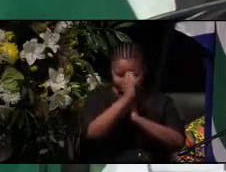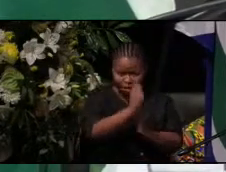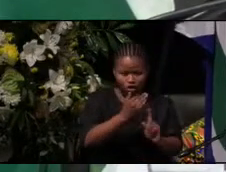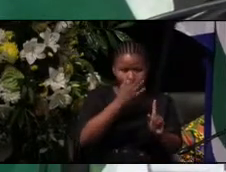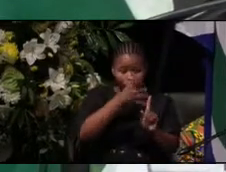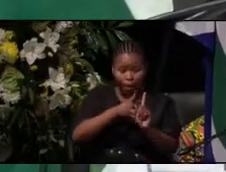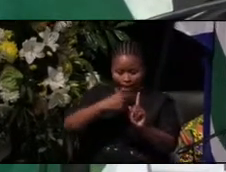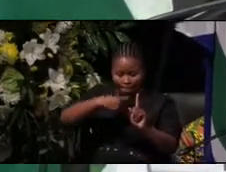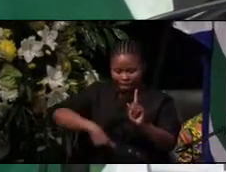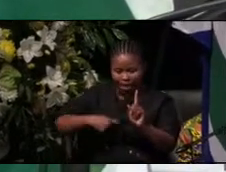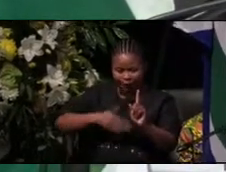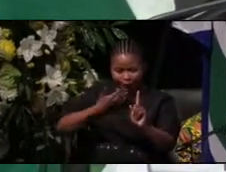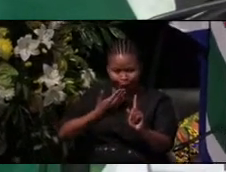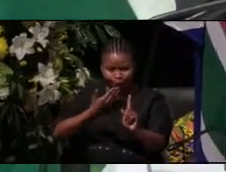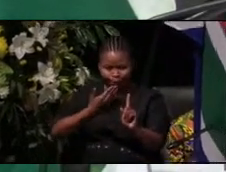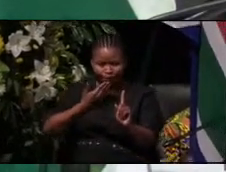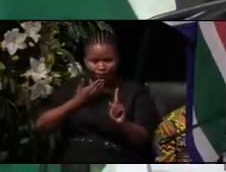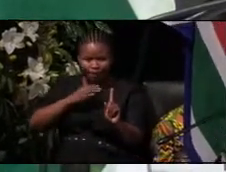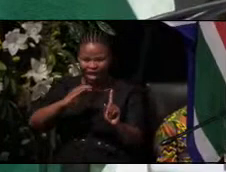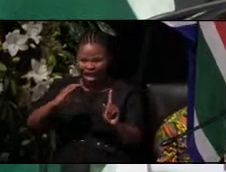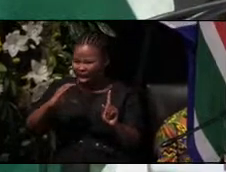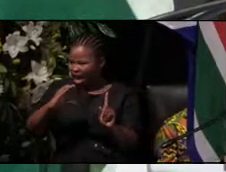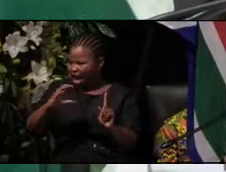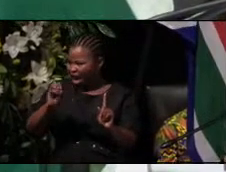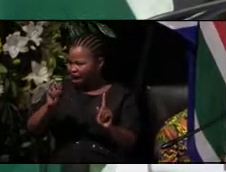media personality asraafka